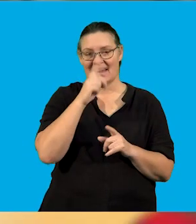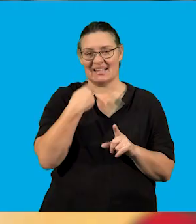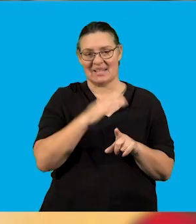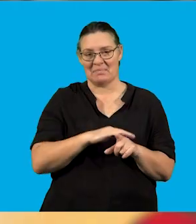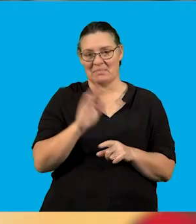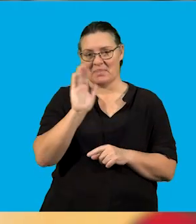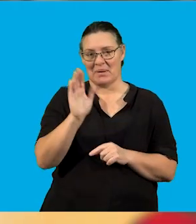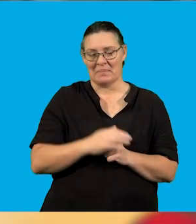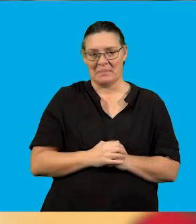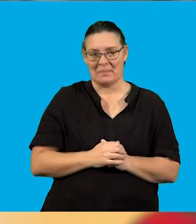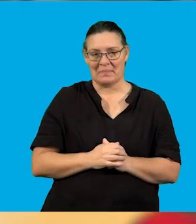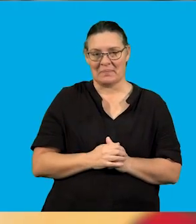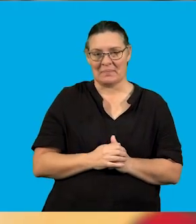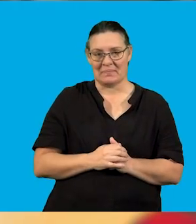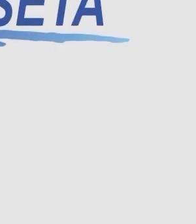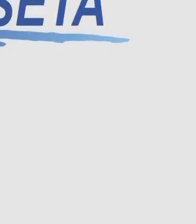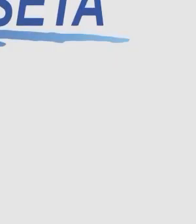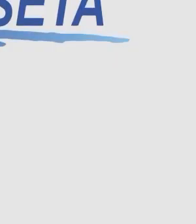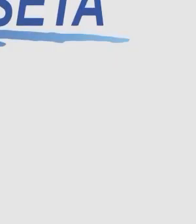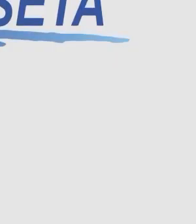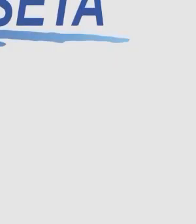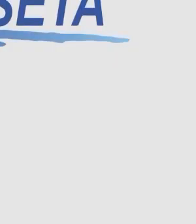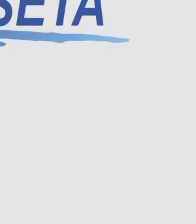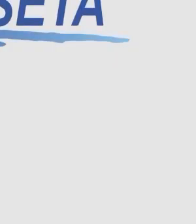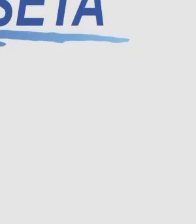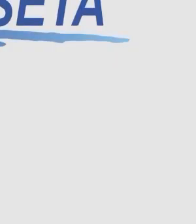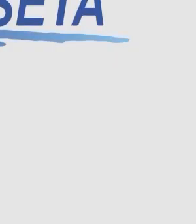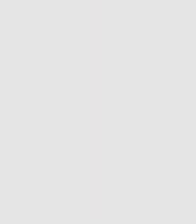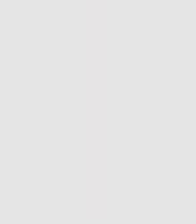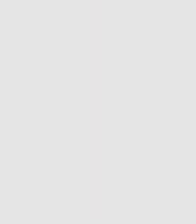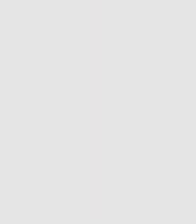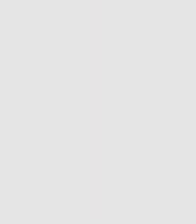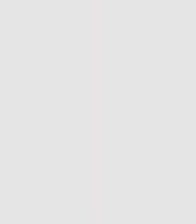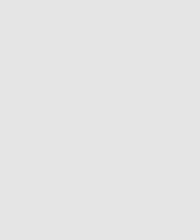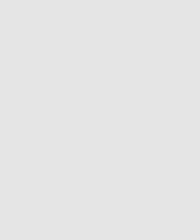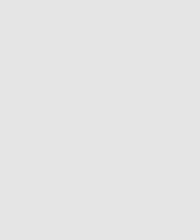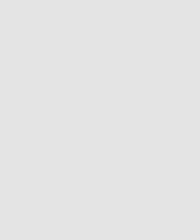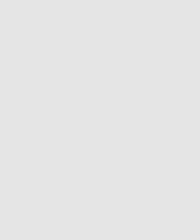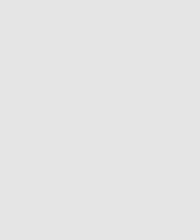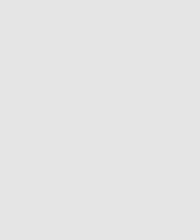see you next time. Bye.